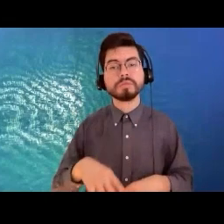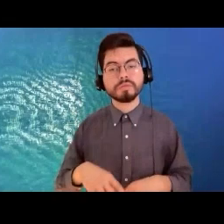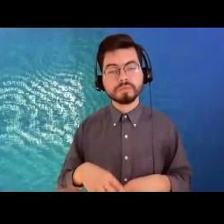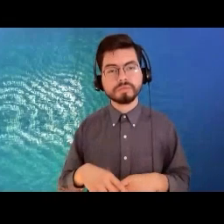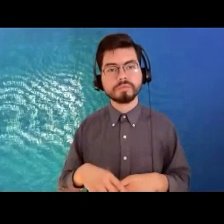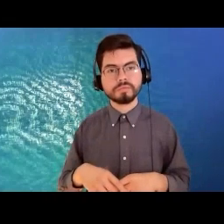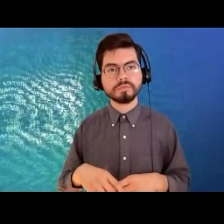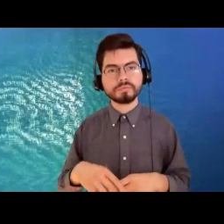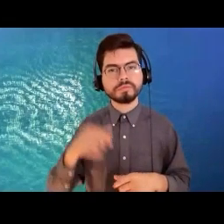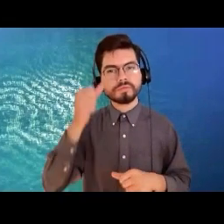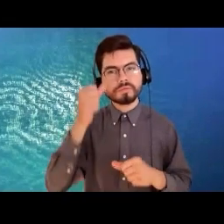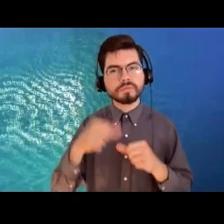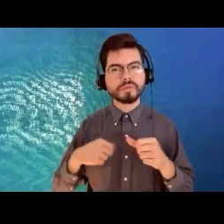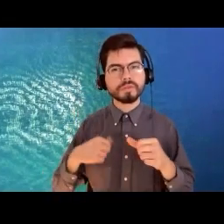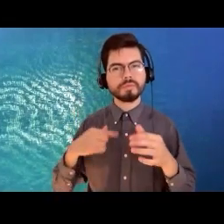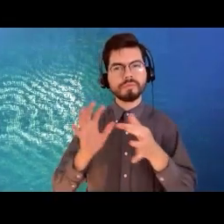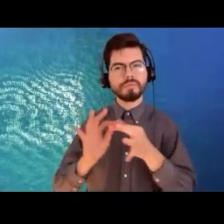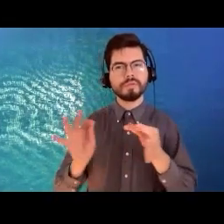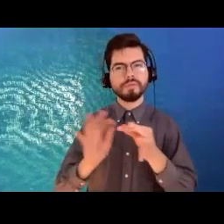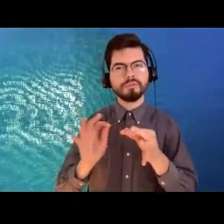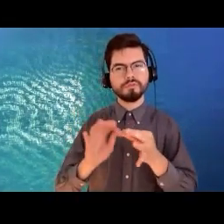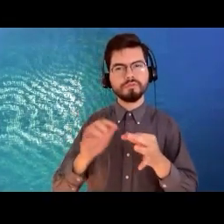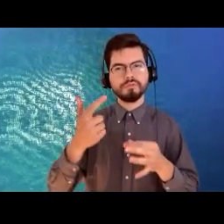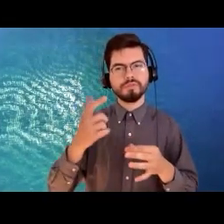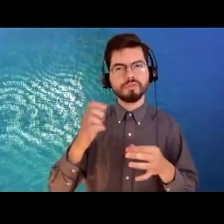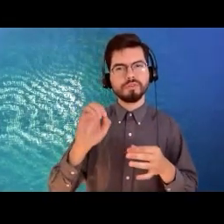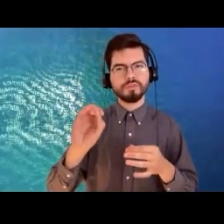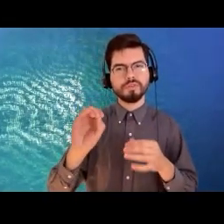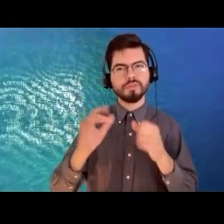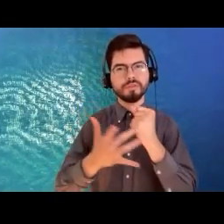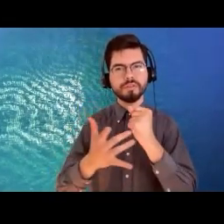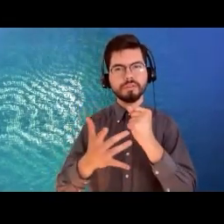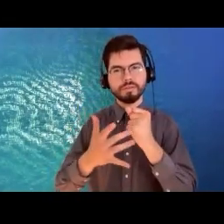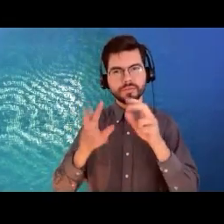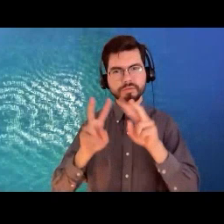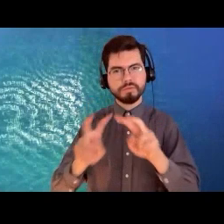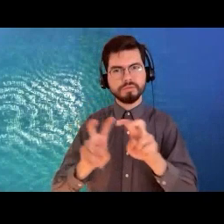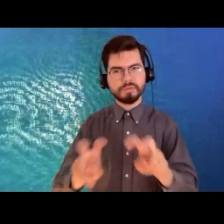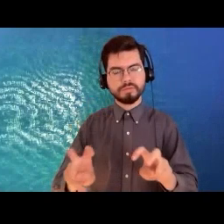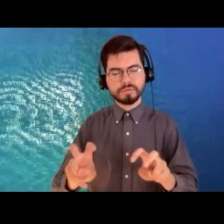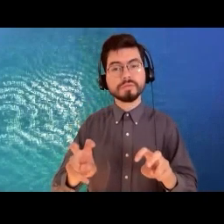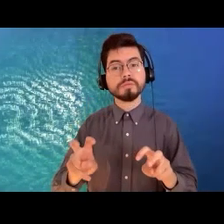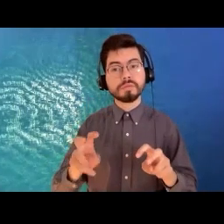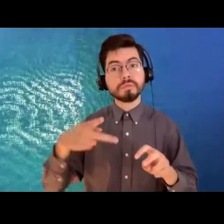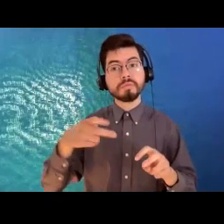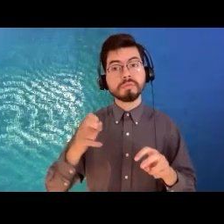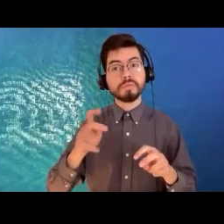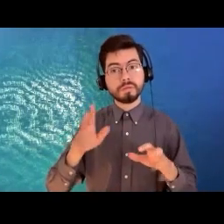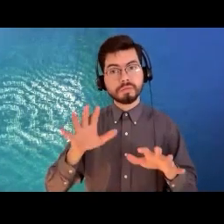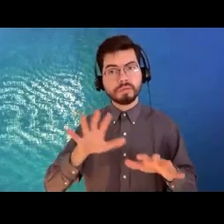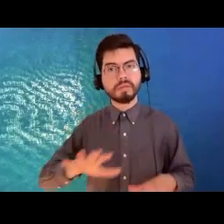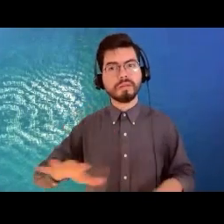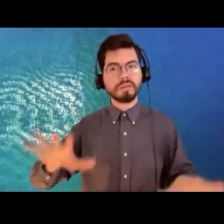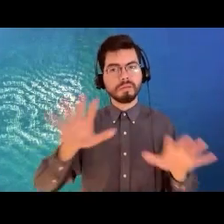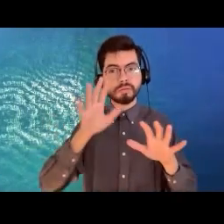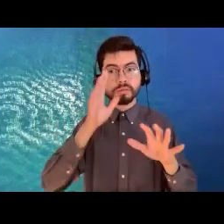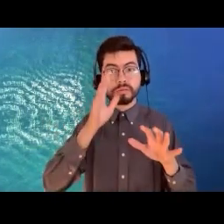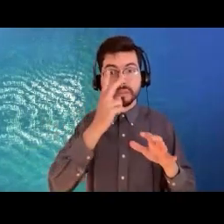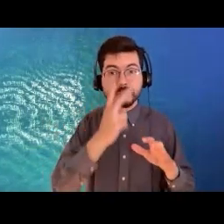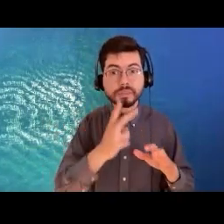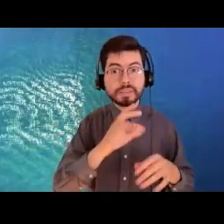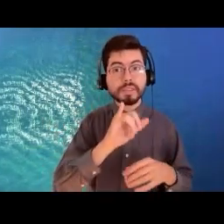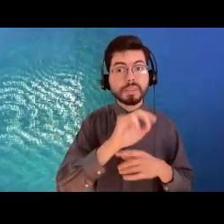mentioned geotechnical investigations. You will see around the park this year, between Canyon and Fishing Bridge, between